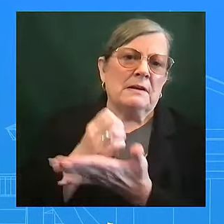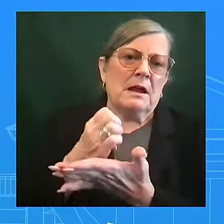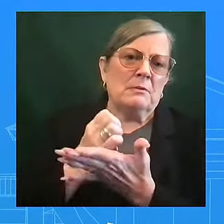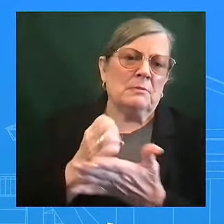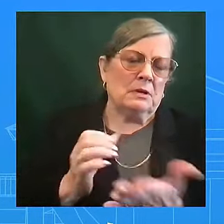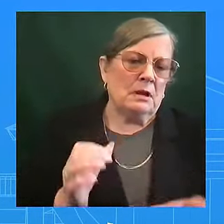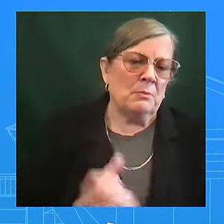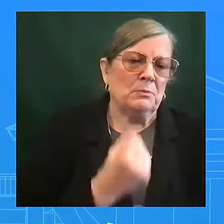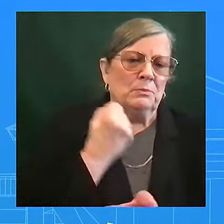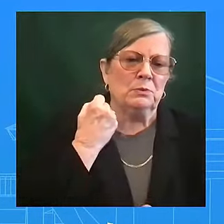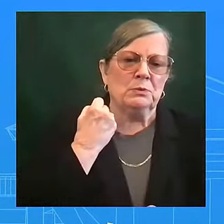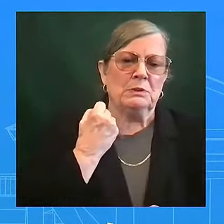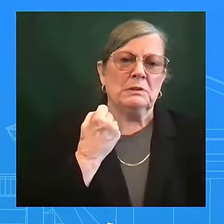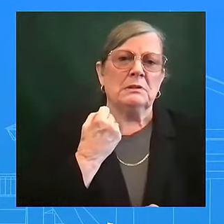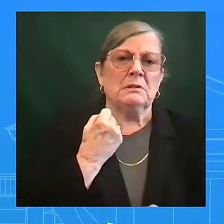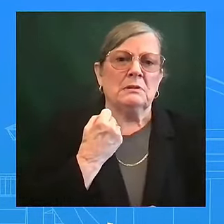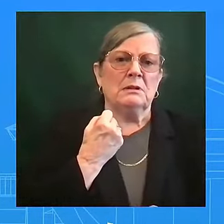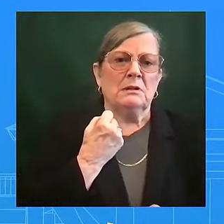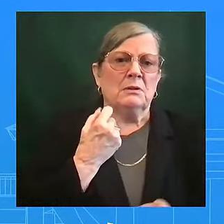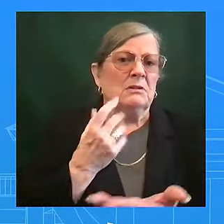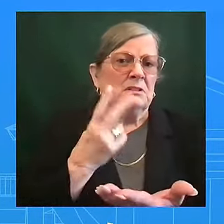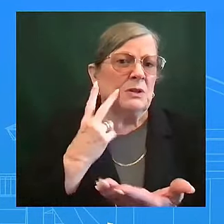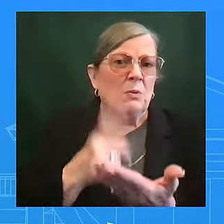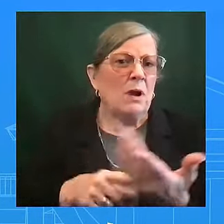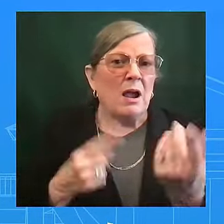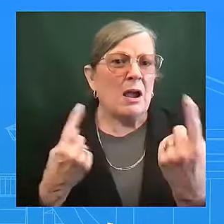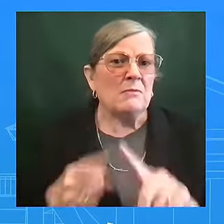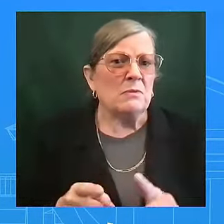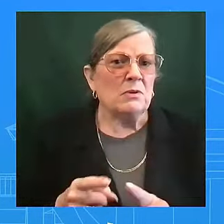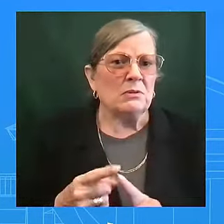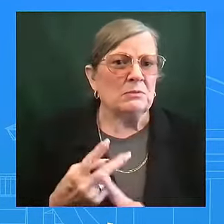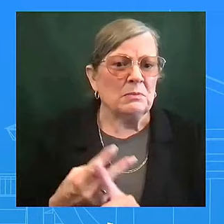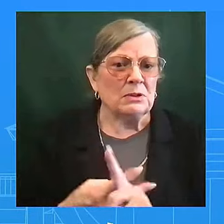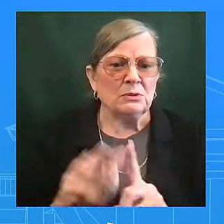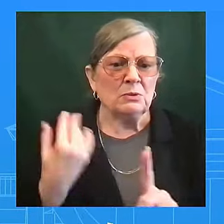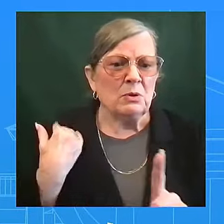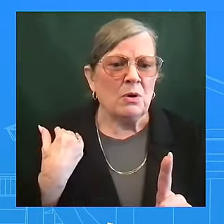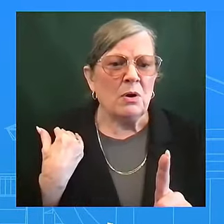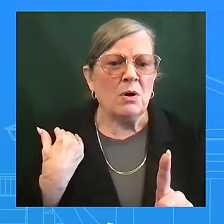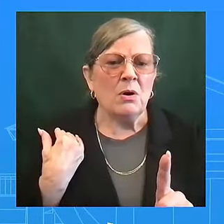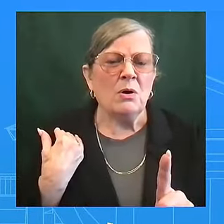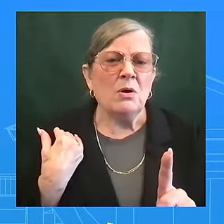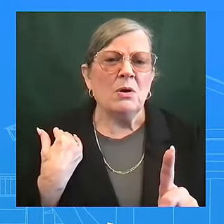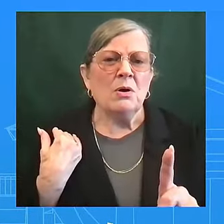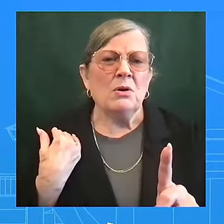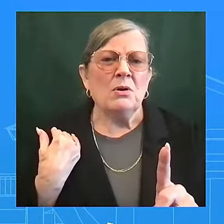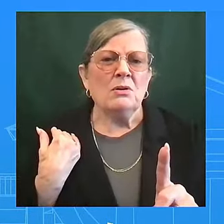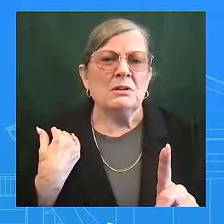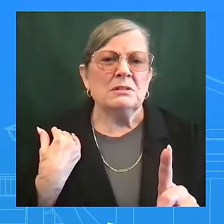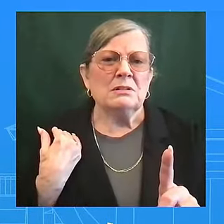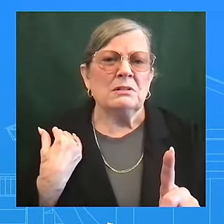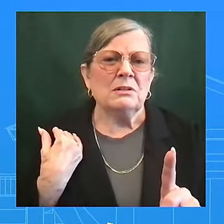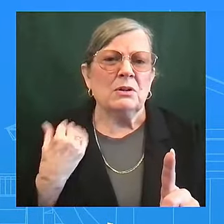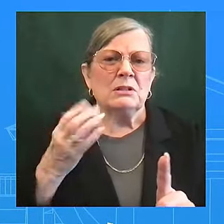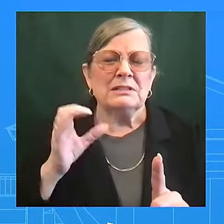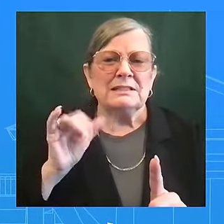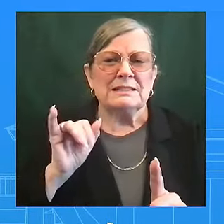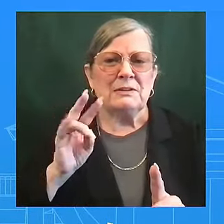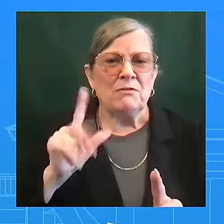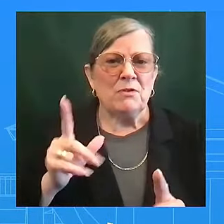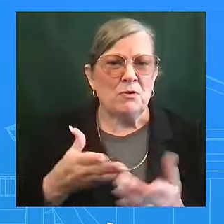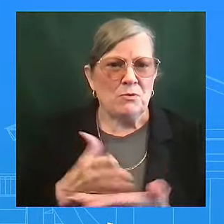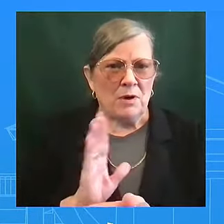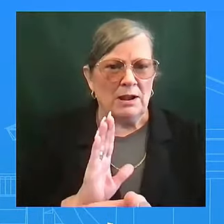business leaders joined civil rights leaders and congressional staff to share best practices and actions that will protect and create pathways to opportunity. So this